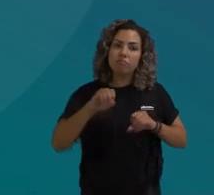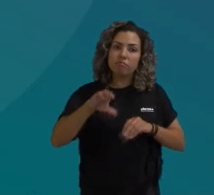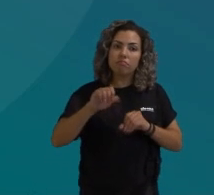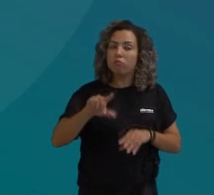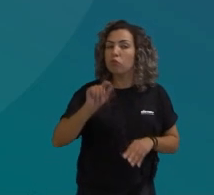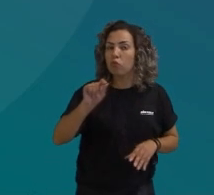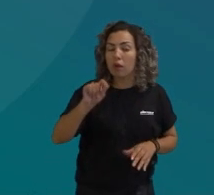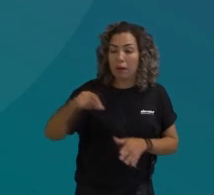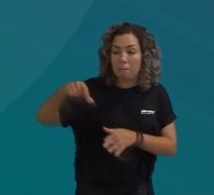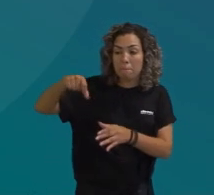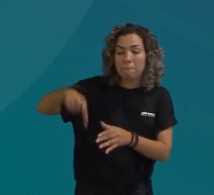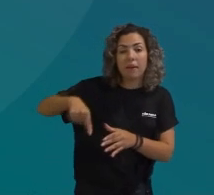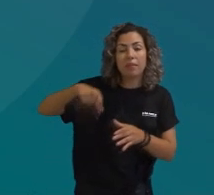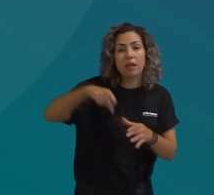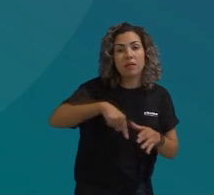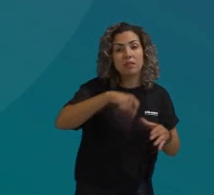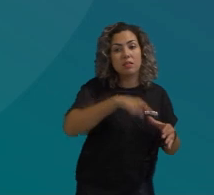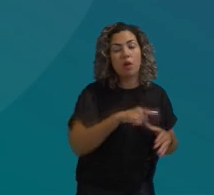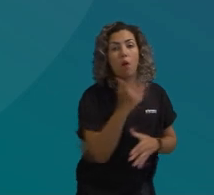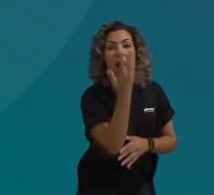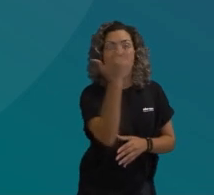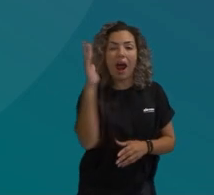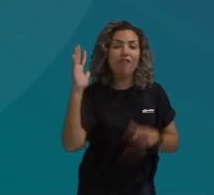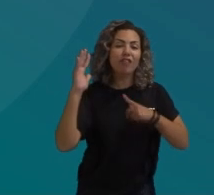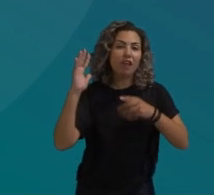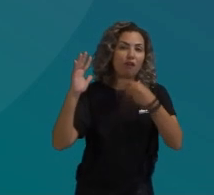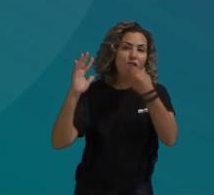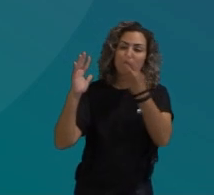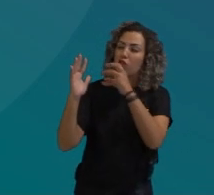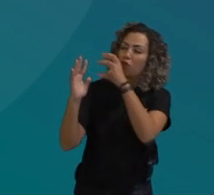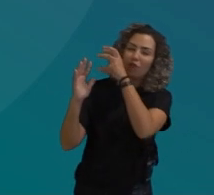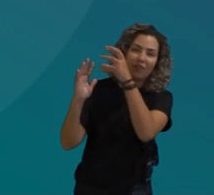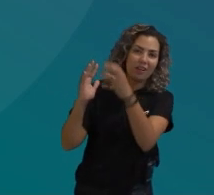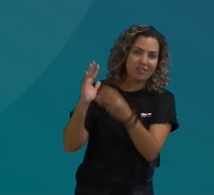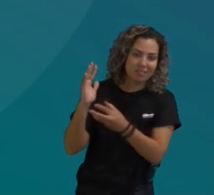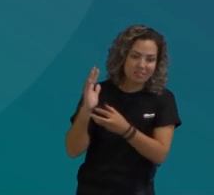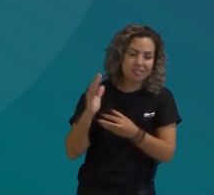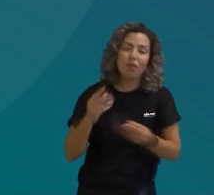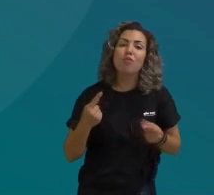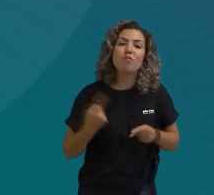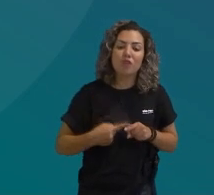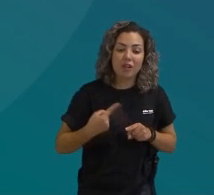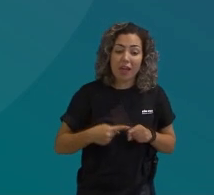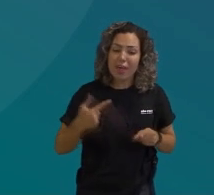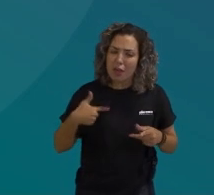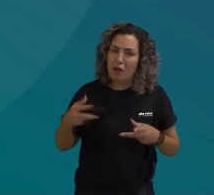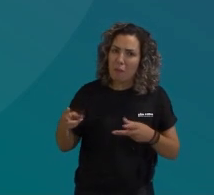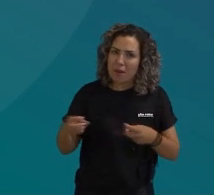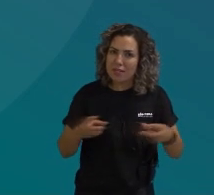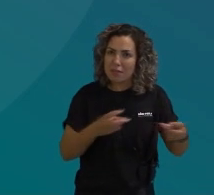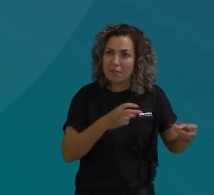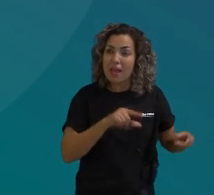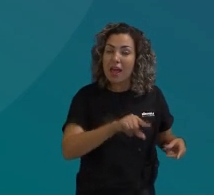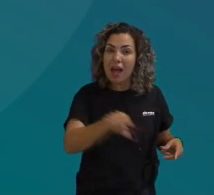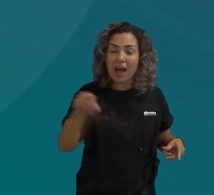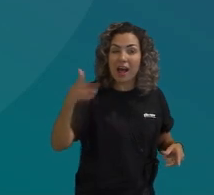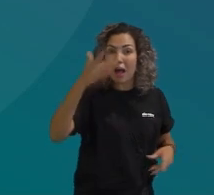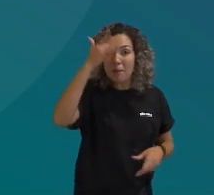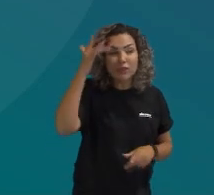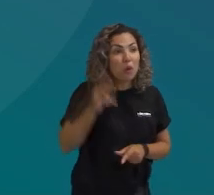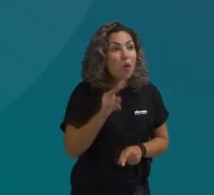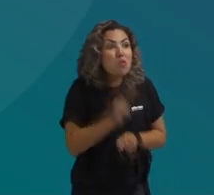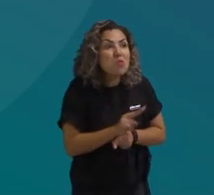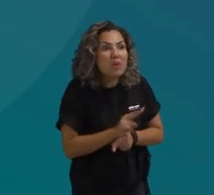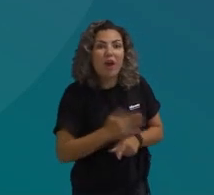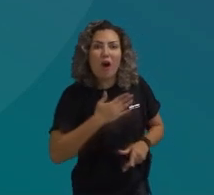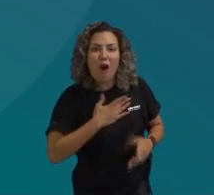native fruit trees, because we realize that people usually take good care of fruit trees because